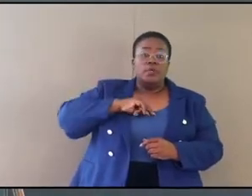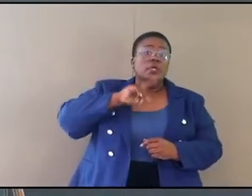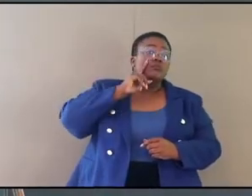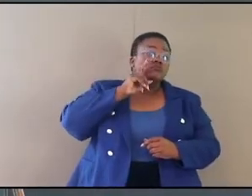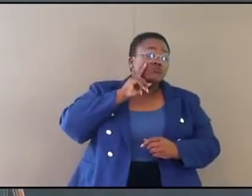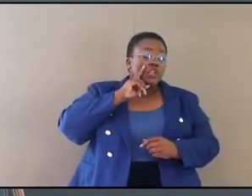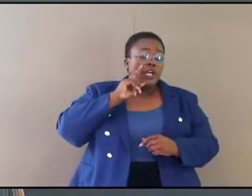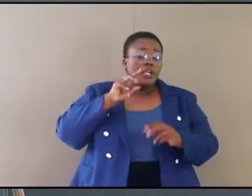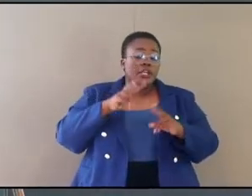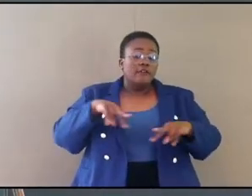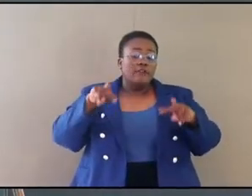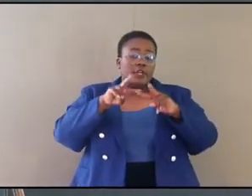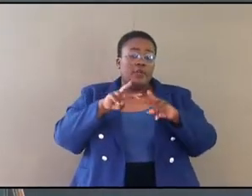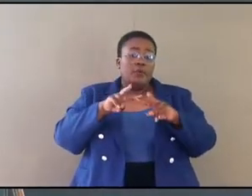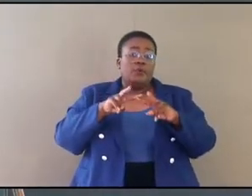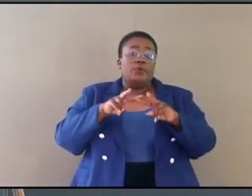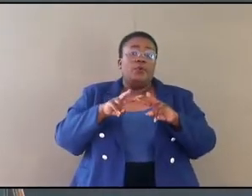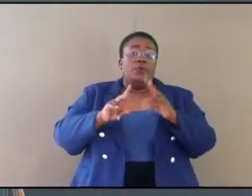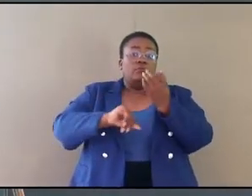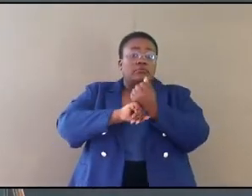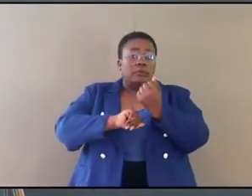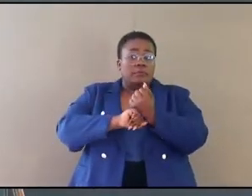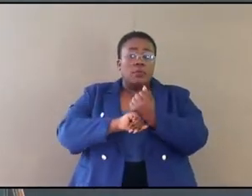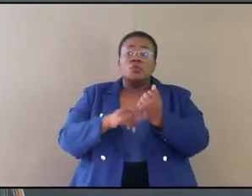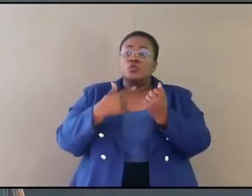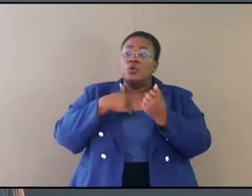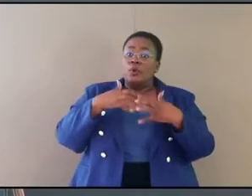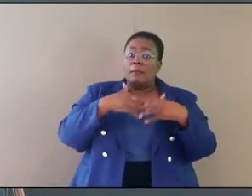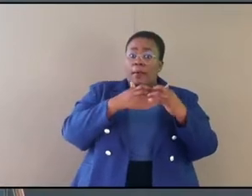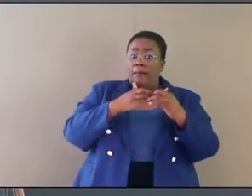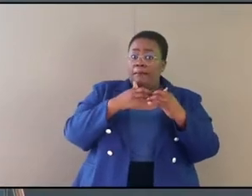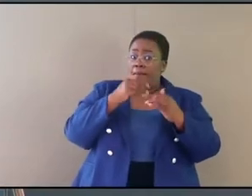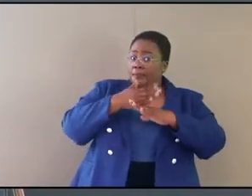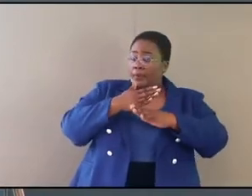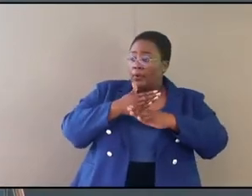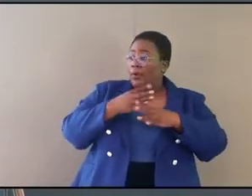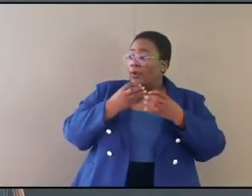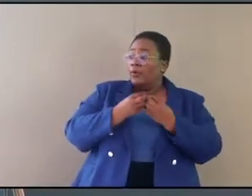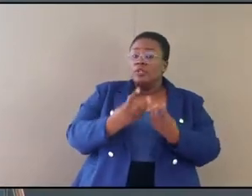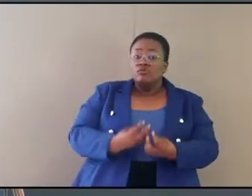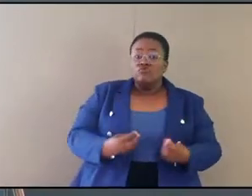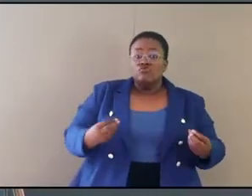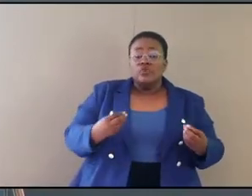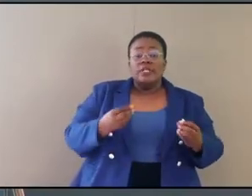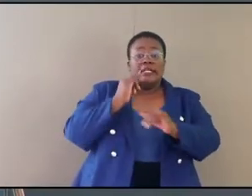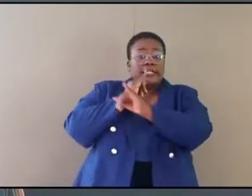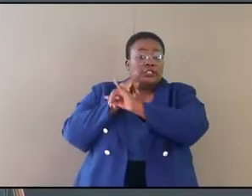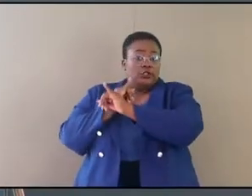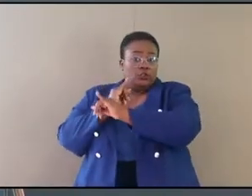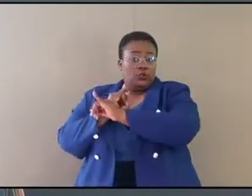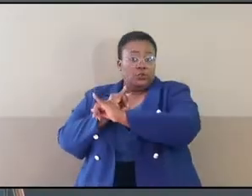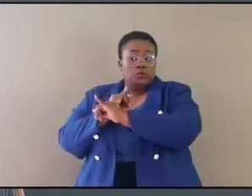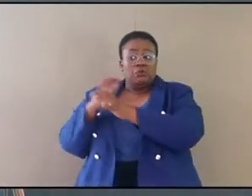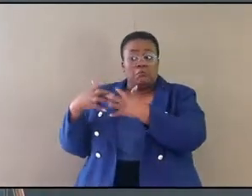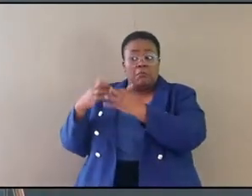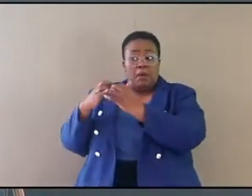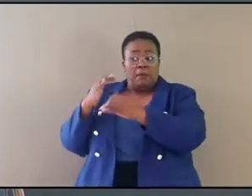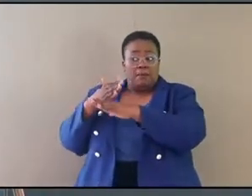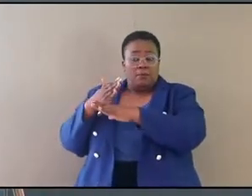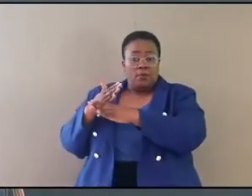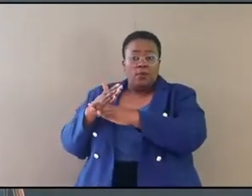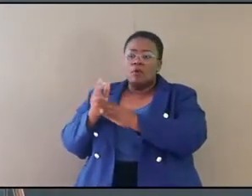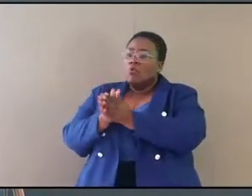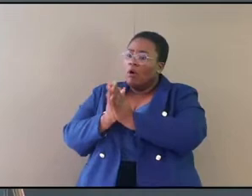grant being below the food poverty line. So we commissioned the work with the Children's Institute, and we asked them to